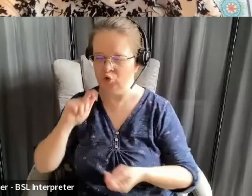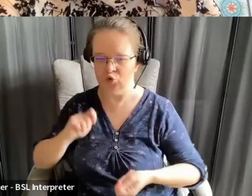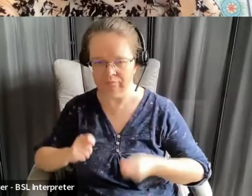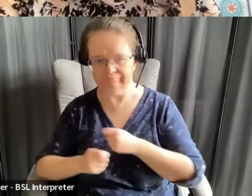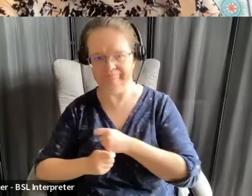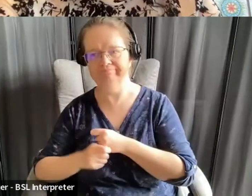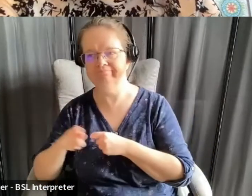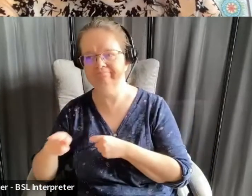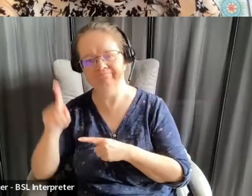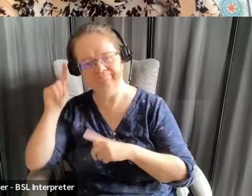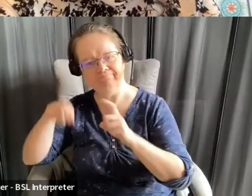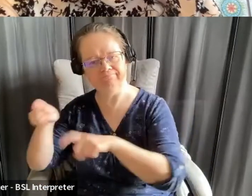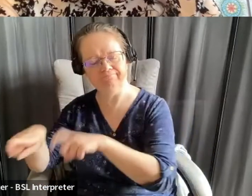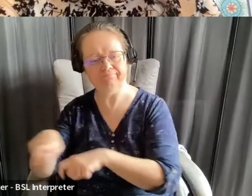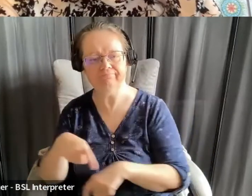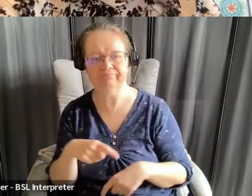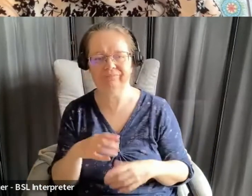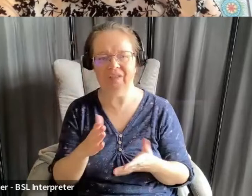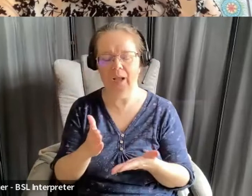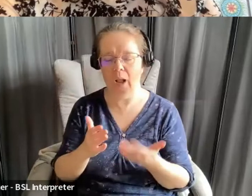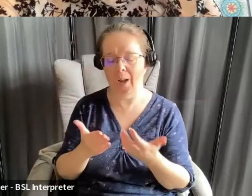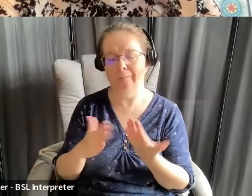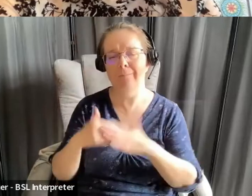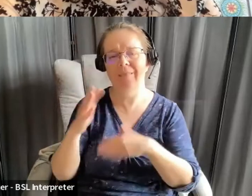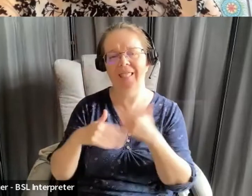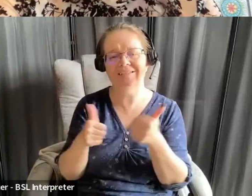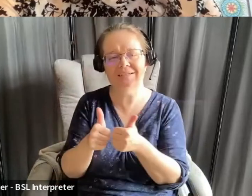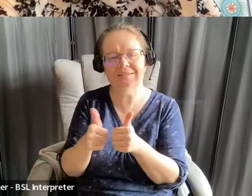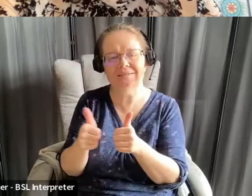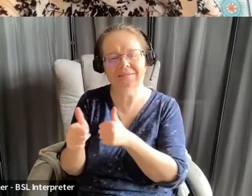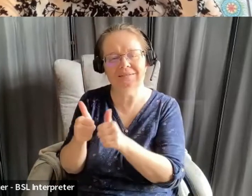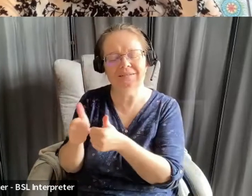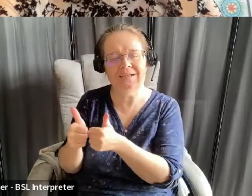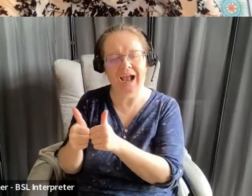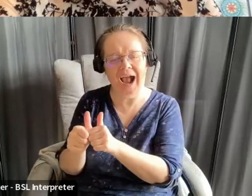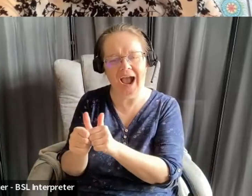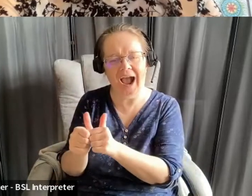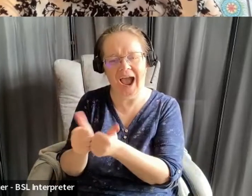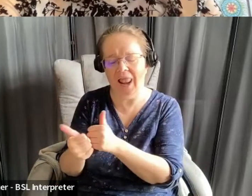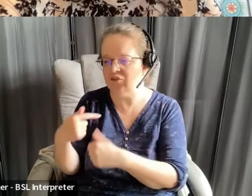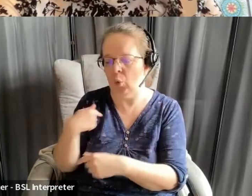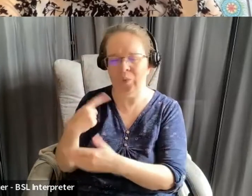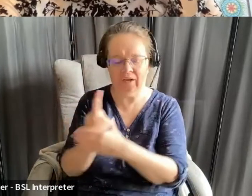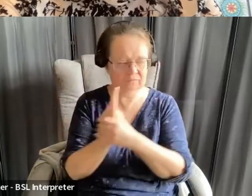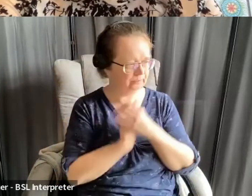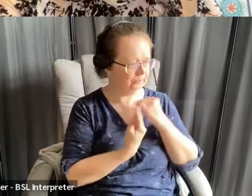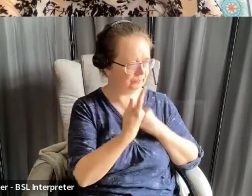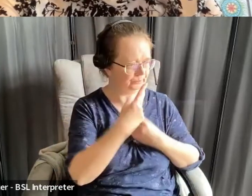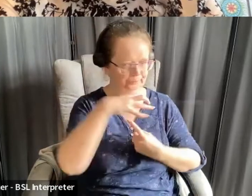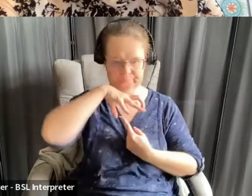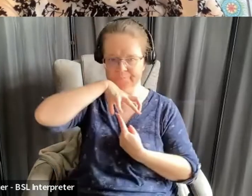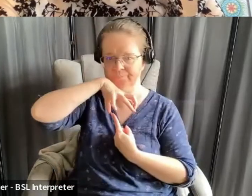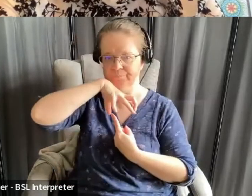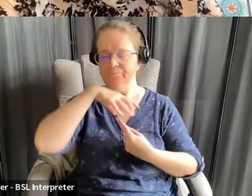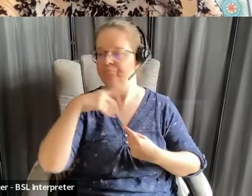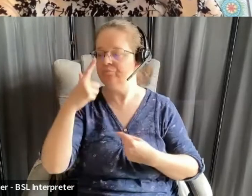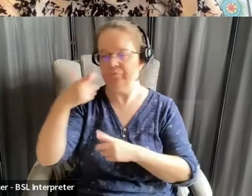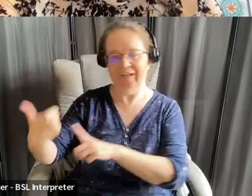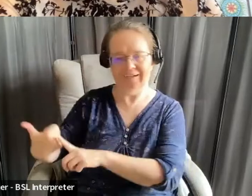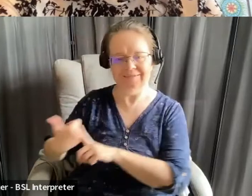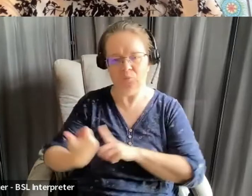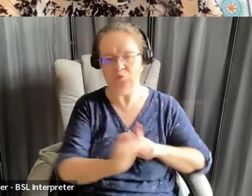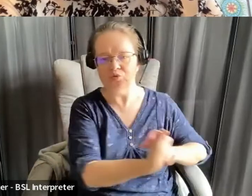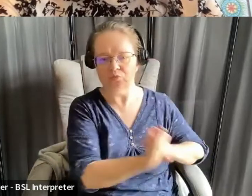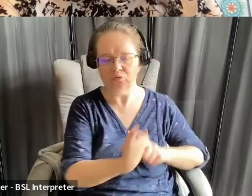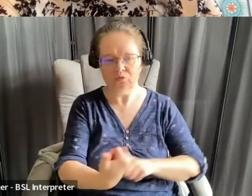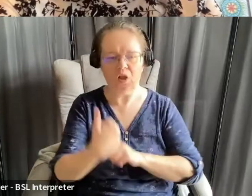change. Build allyship. It's quite clear it's important that we're not lone islands and that there are people that can support us. I